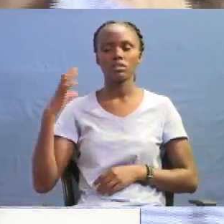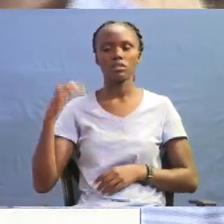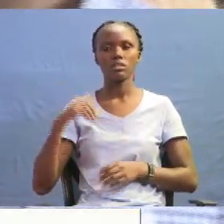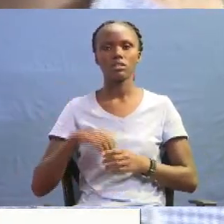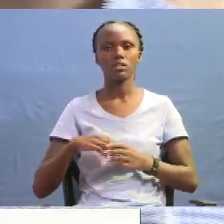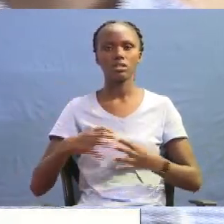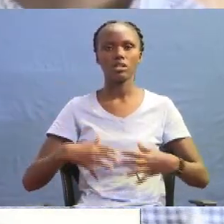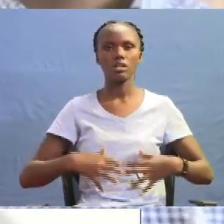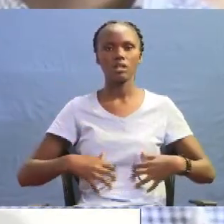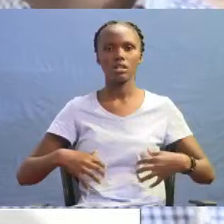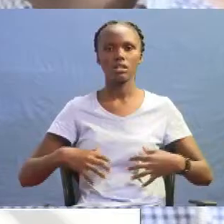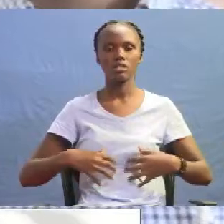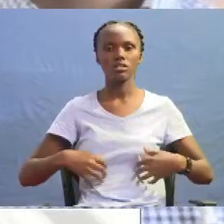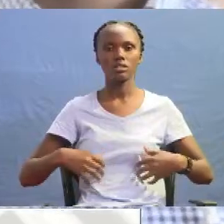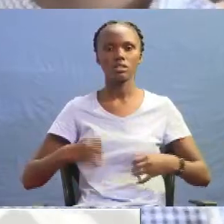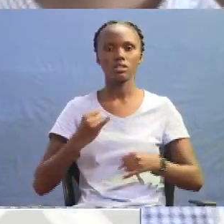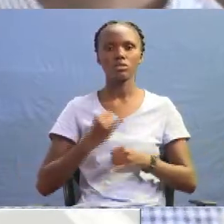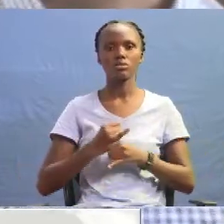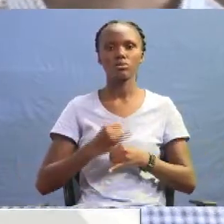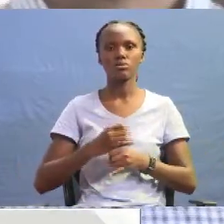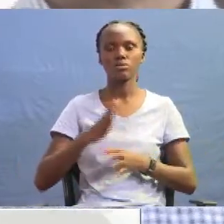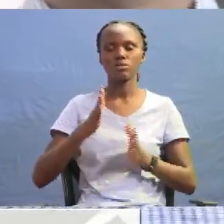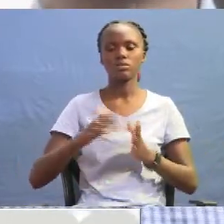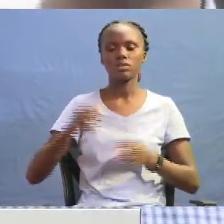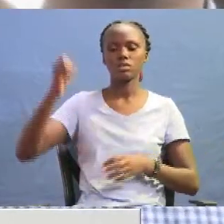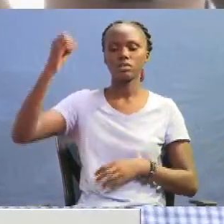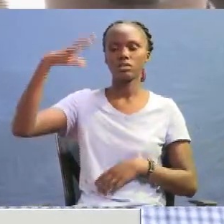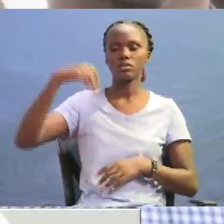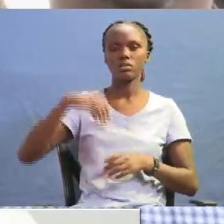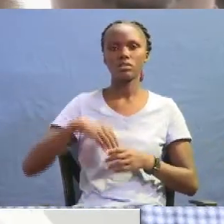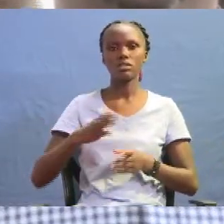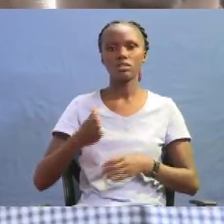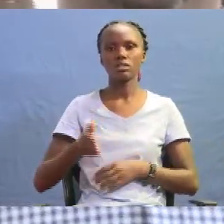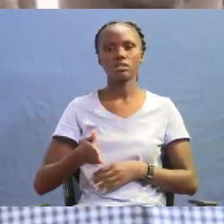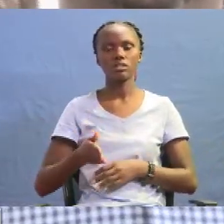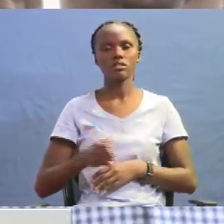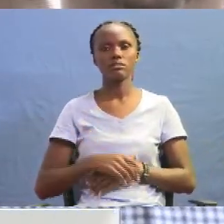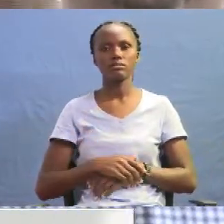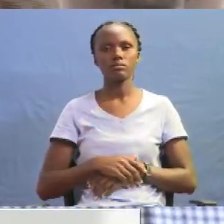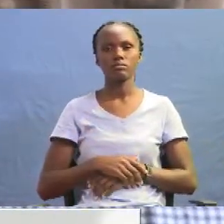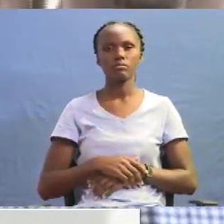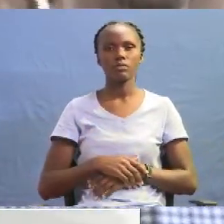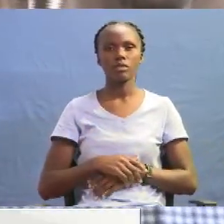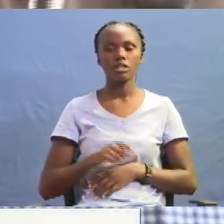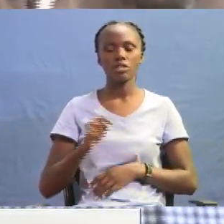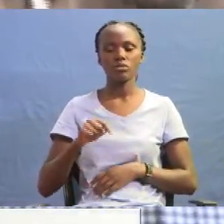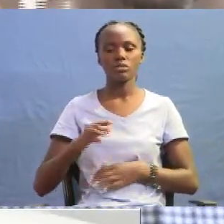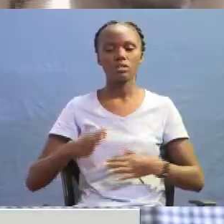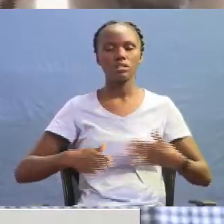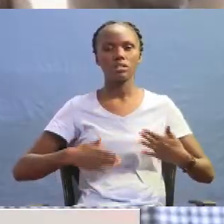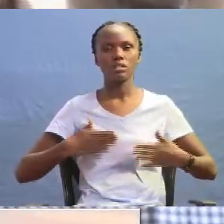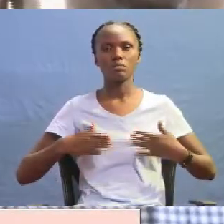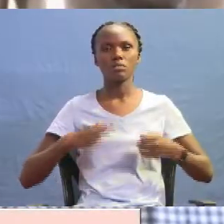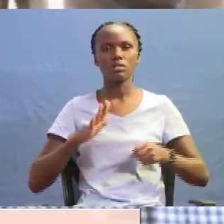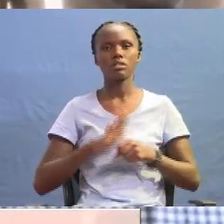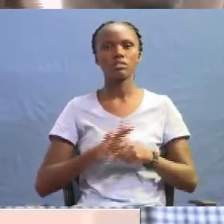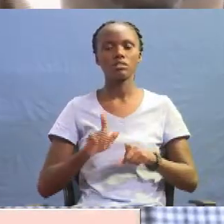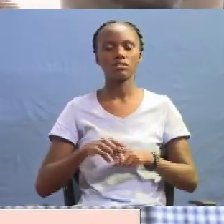ya Garissa Juakali Federation sector. Today we are very happy and